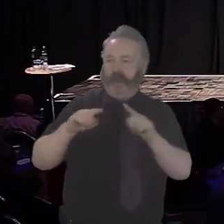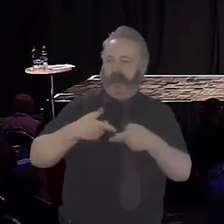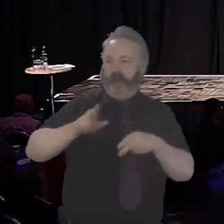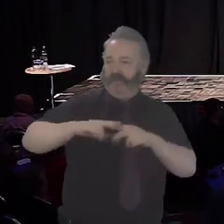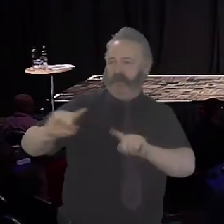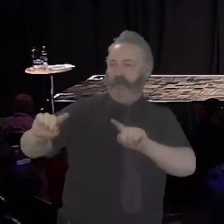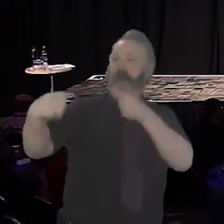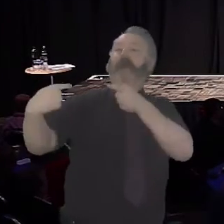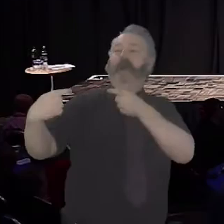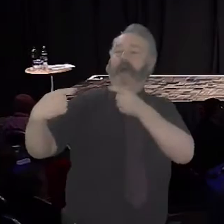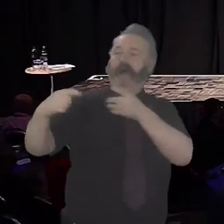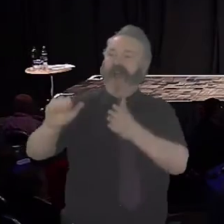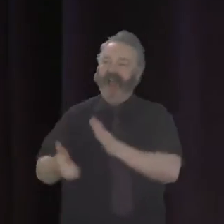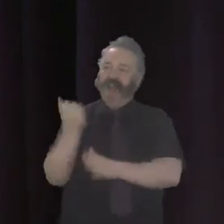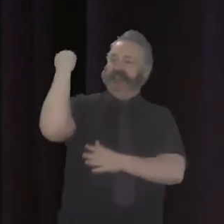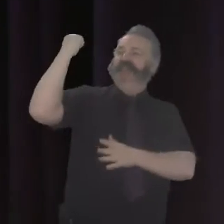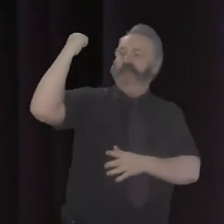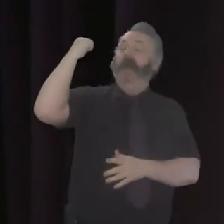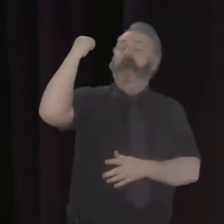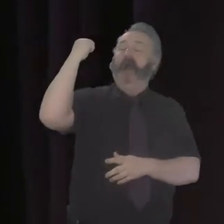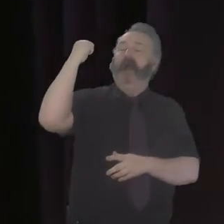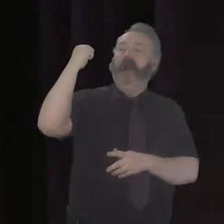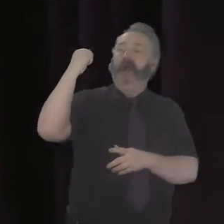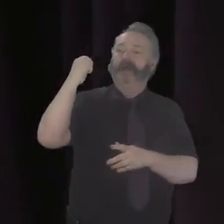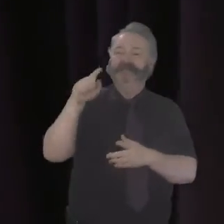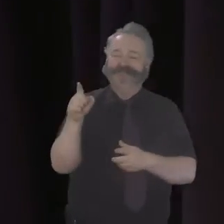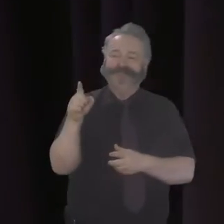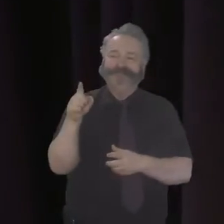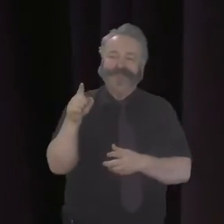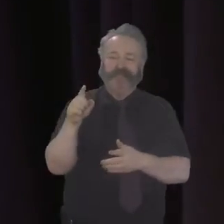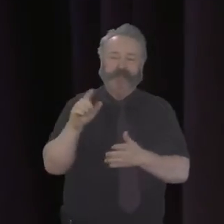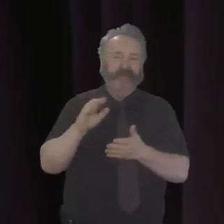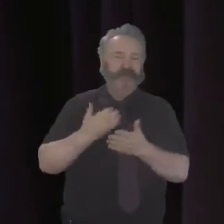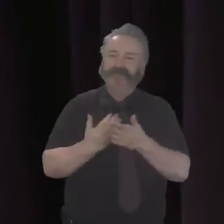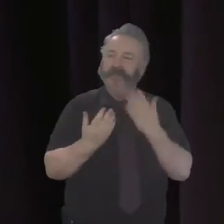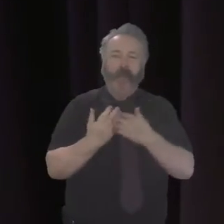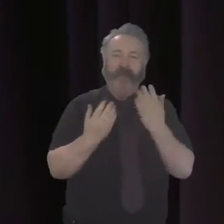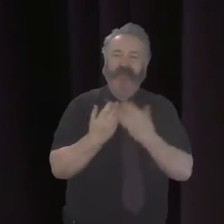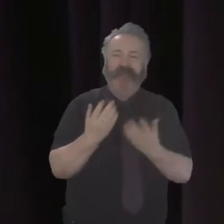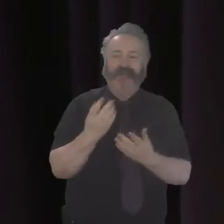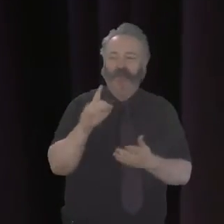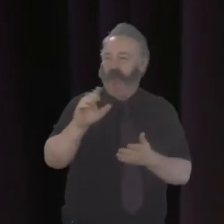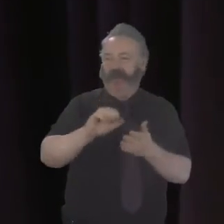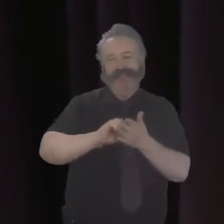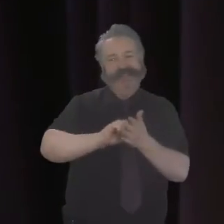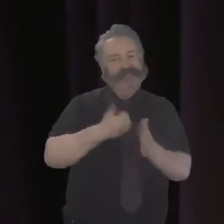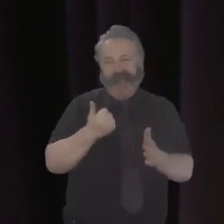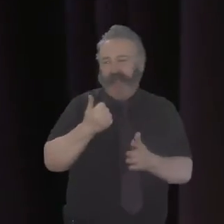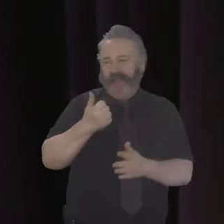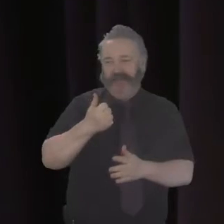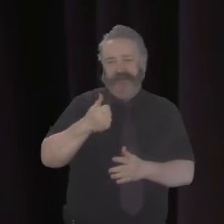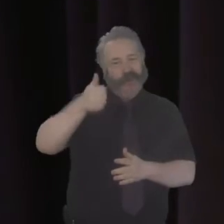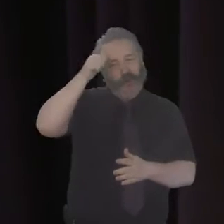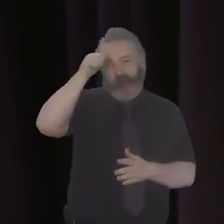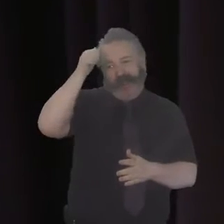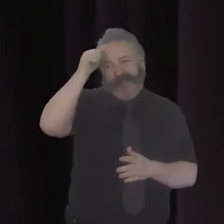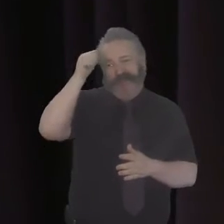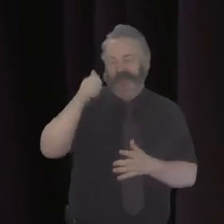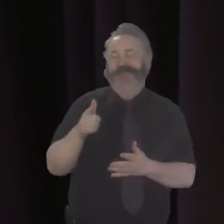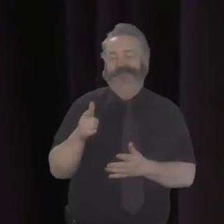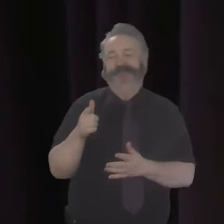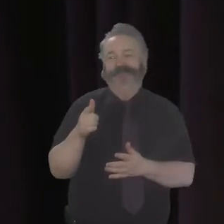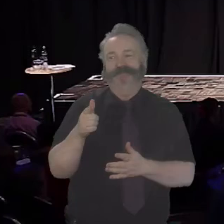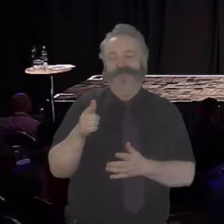in your career it's it's determined by more than your expertise and your experience